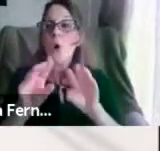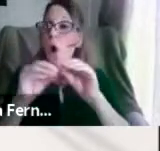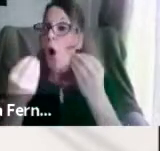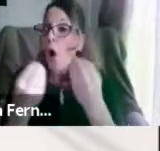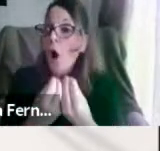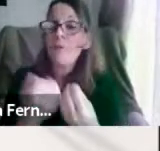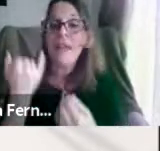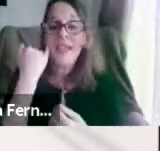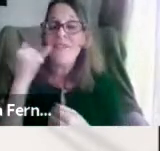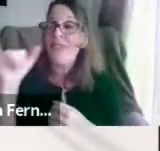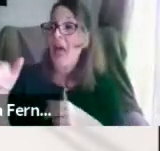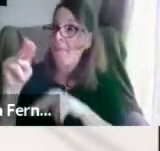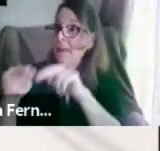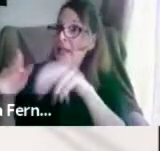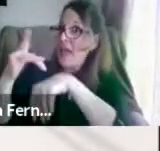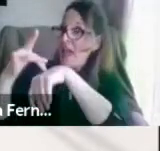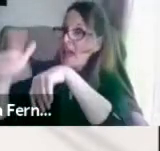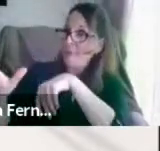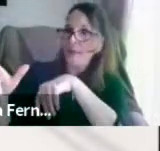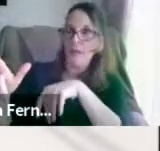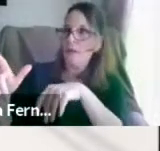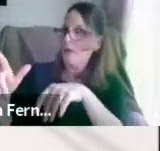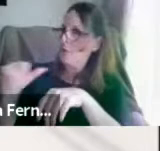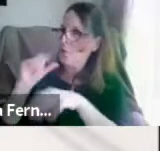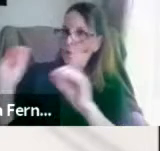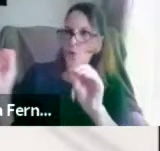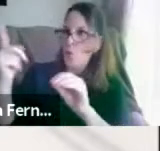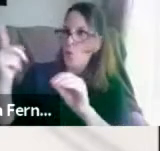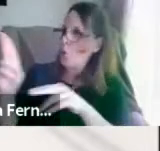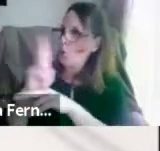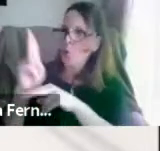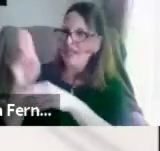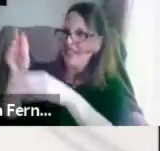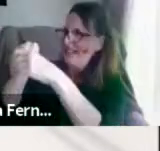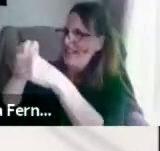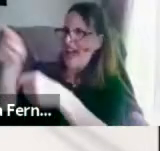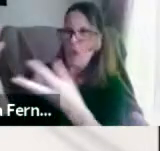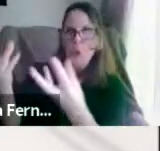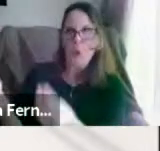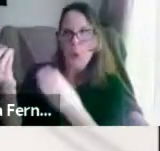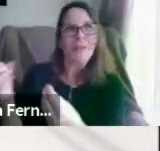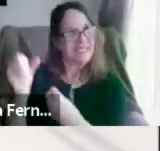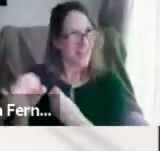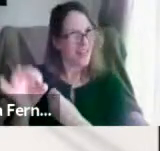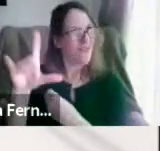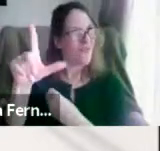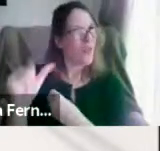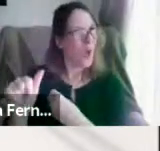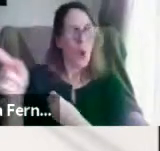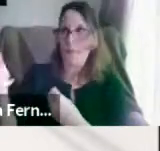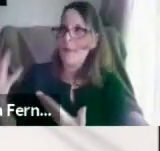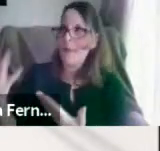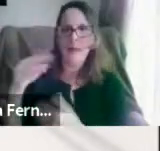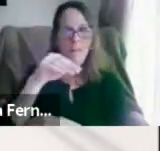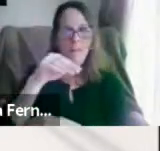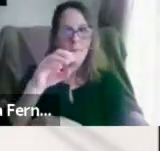that if the building's been empty for so long, it's really humid in South Florida. It's possible that we might have mold growth. Also, pests may have